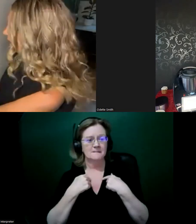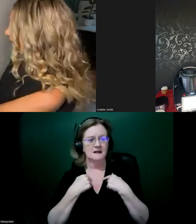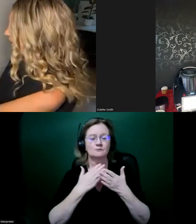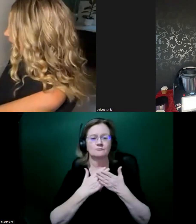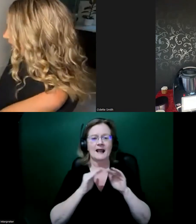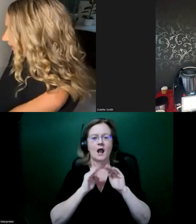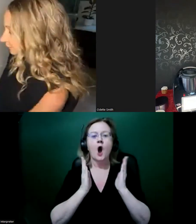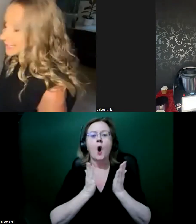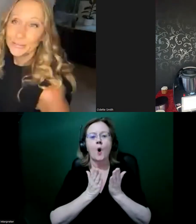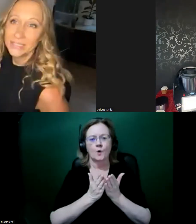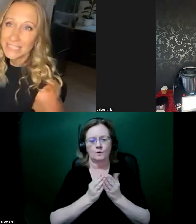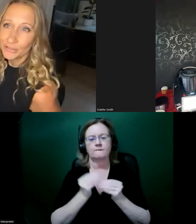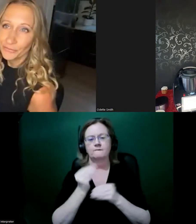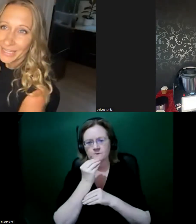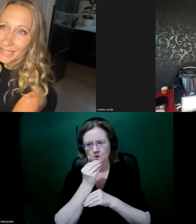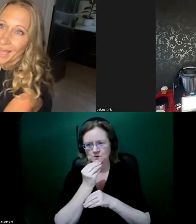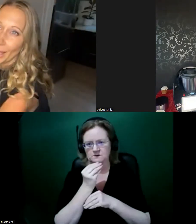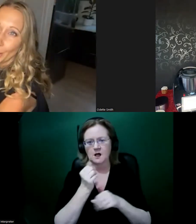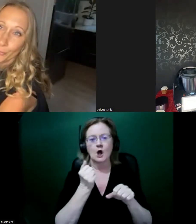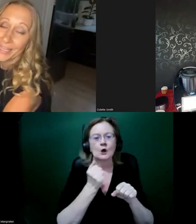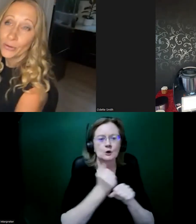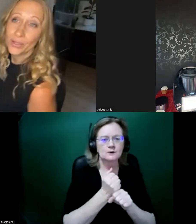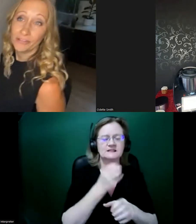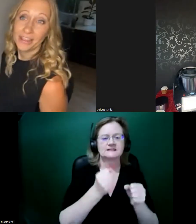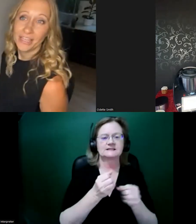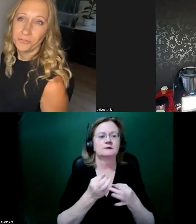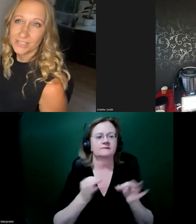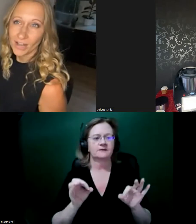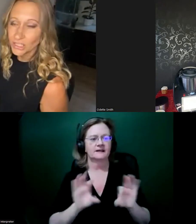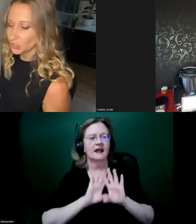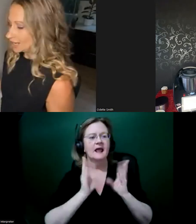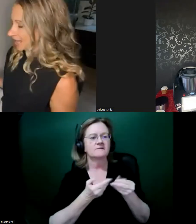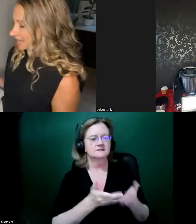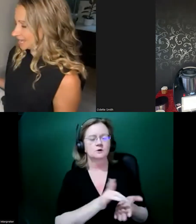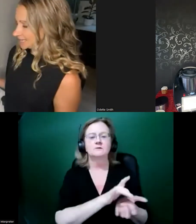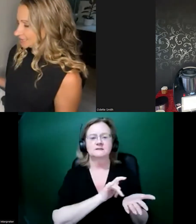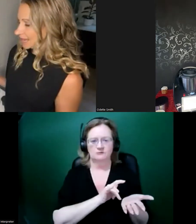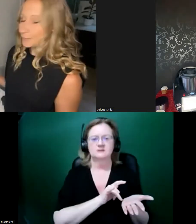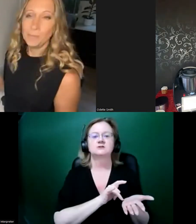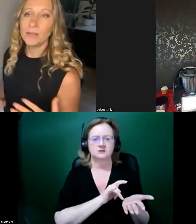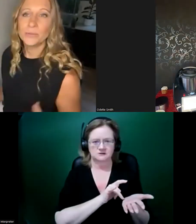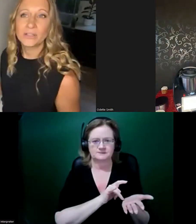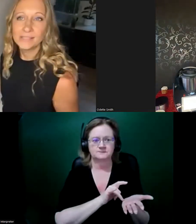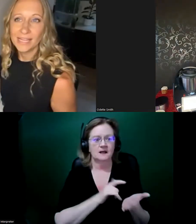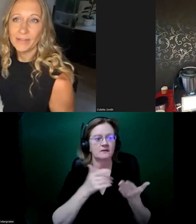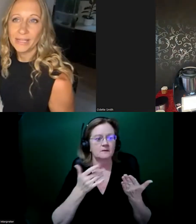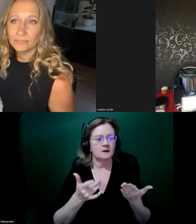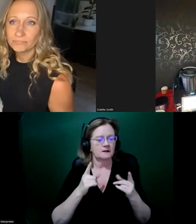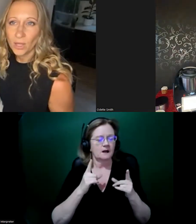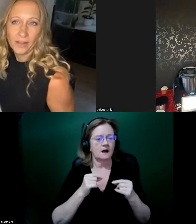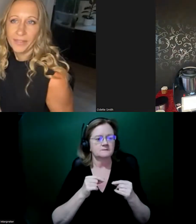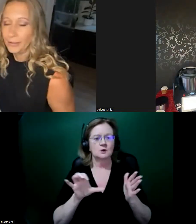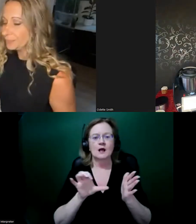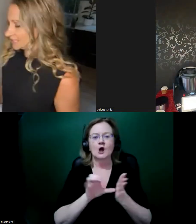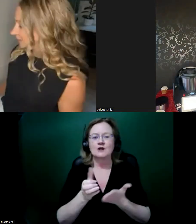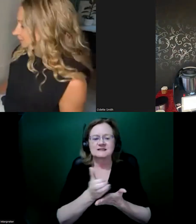essentially. We're gluten and dairy free. We cook everything from scratch. And at the moment, I'm doing a cost saving